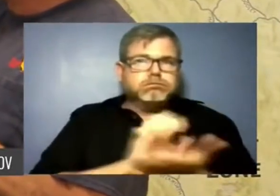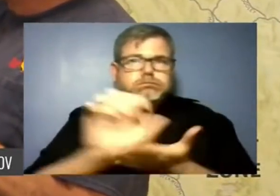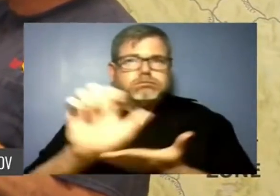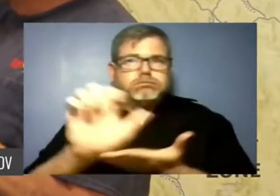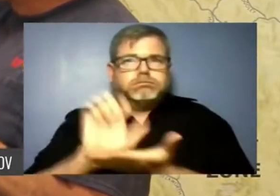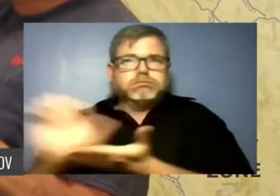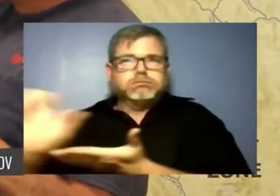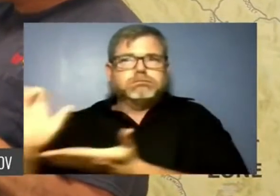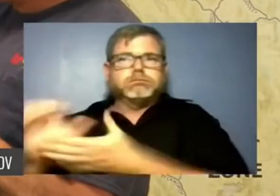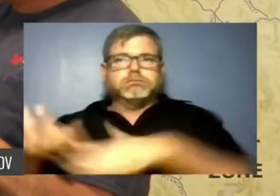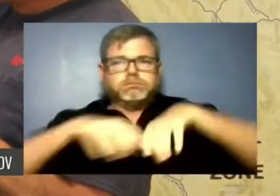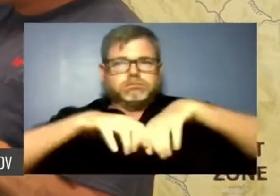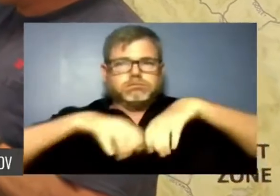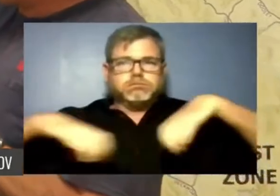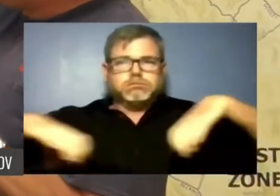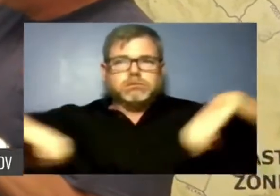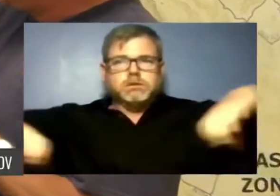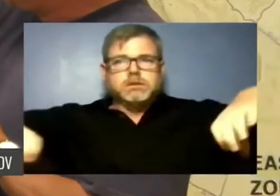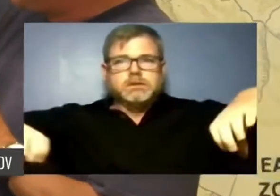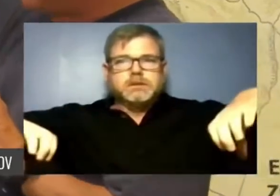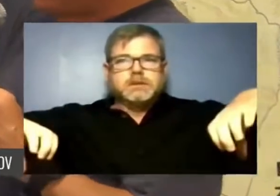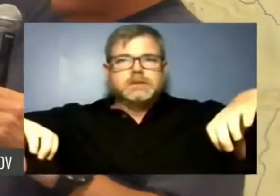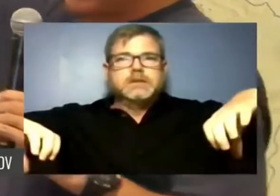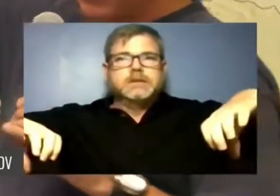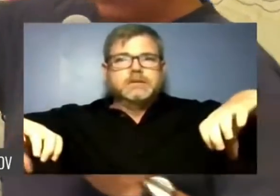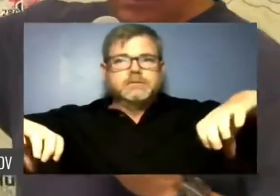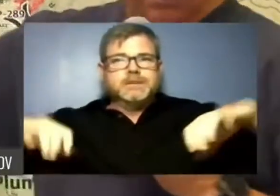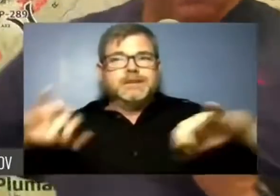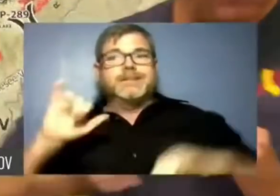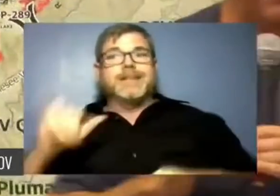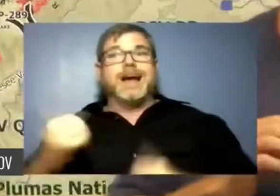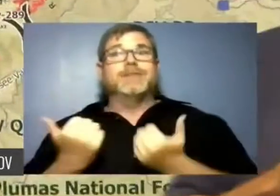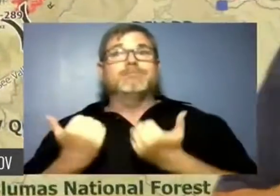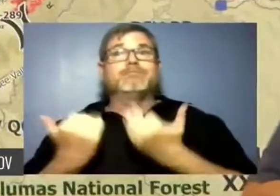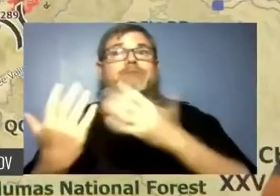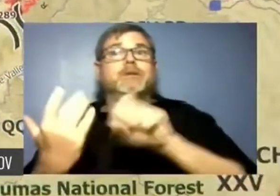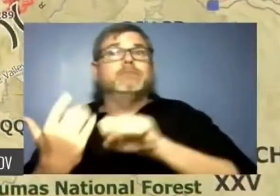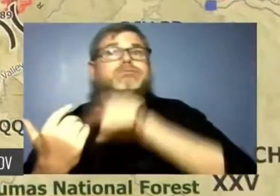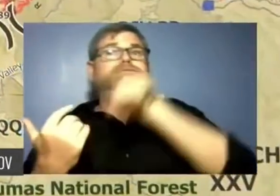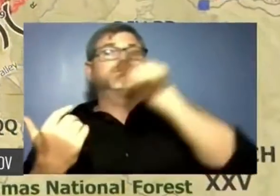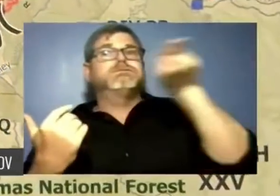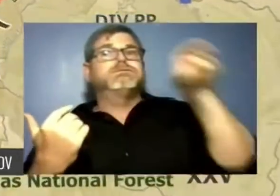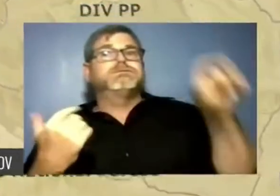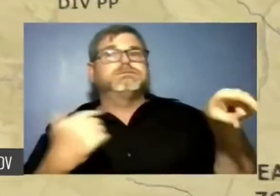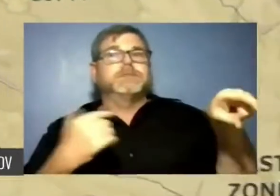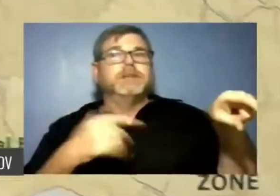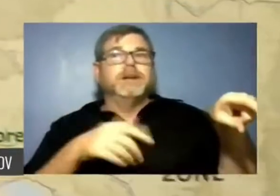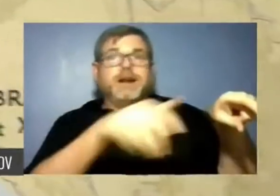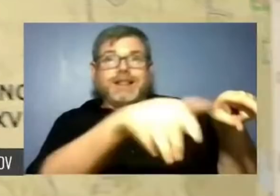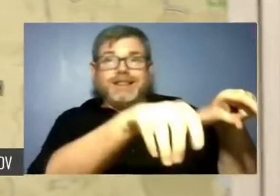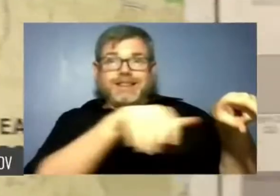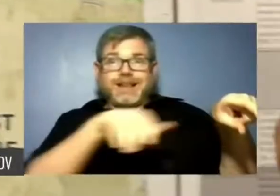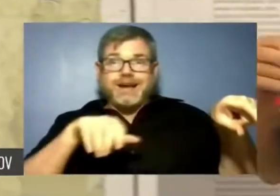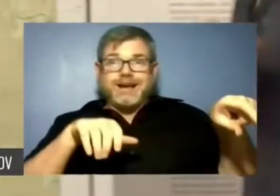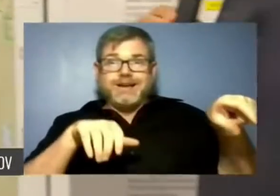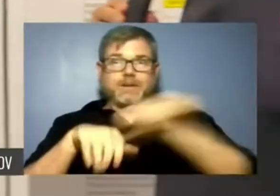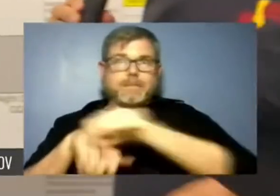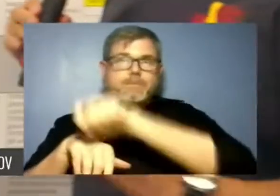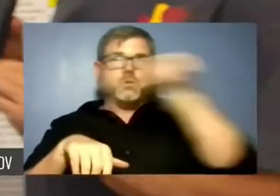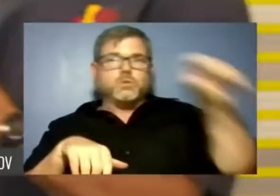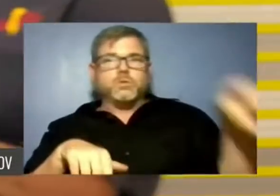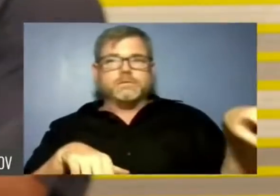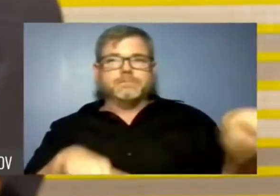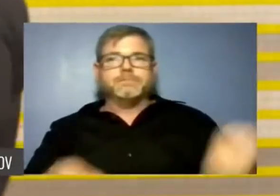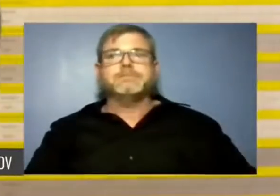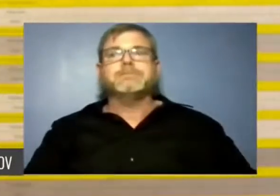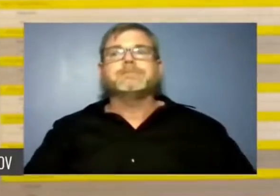comes over the line. And it actually ran a little bit with the wind this afternoon. It burned about 15 to 20 acres. And